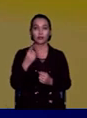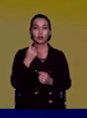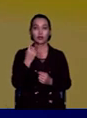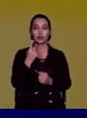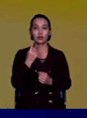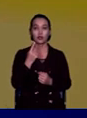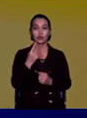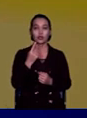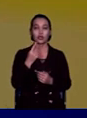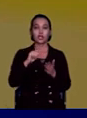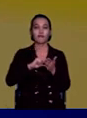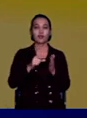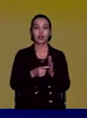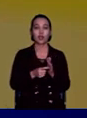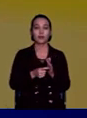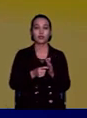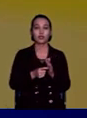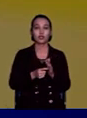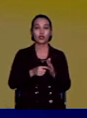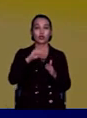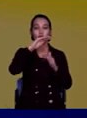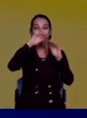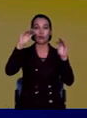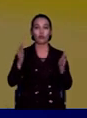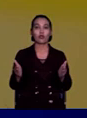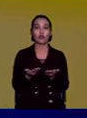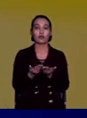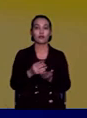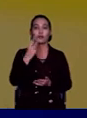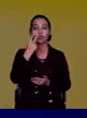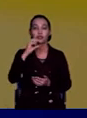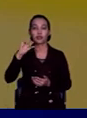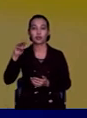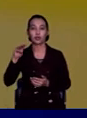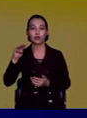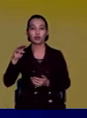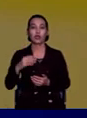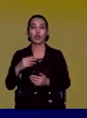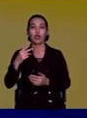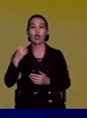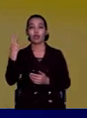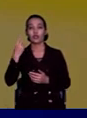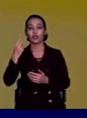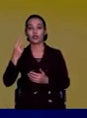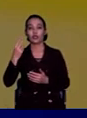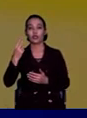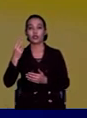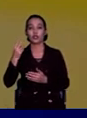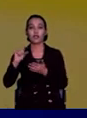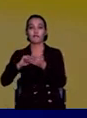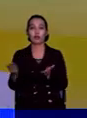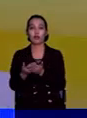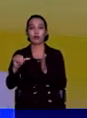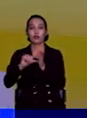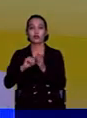birinchi kvadratimizning tomonlari 2 sm, ikkinchi kvadratimizning tomonlari 6 sm